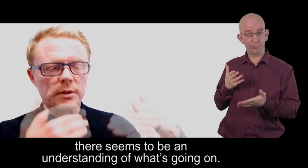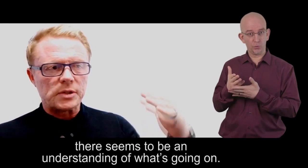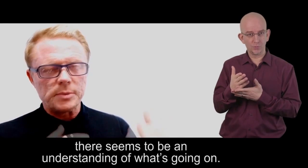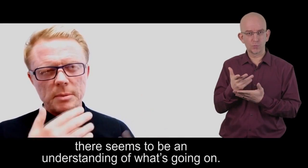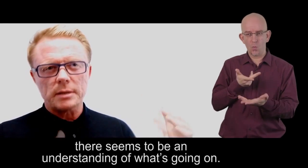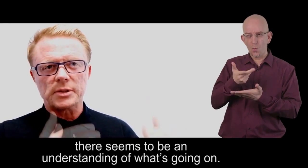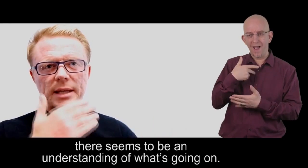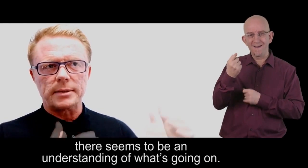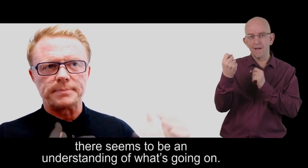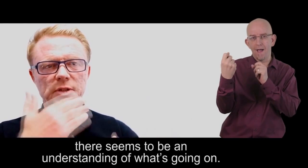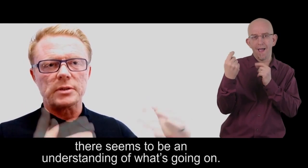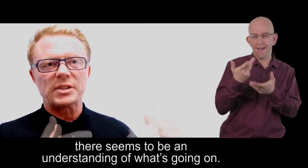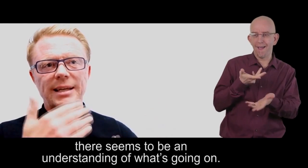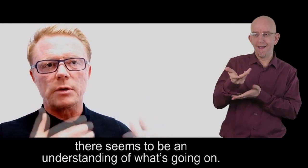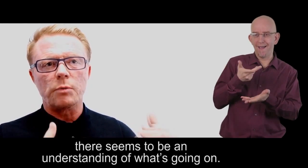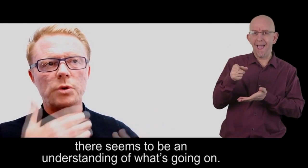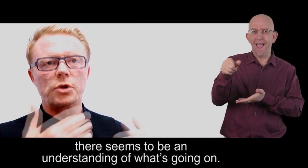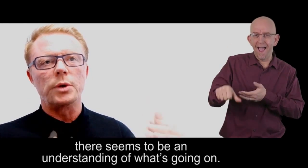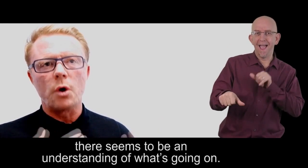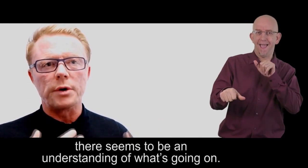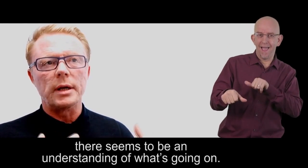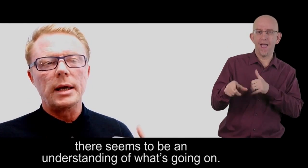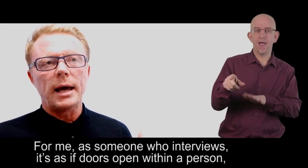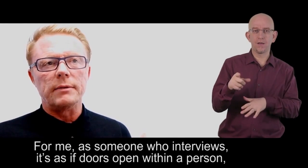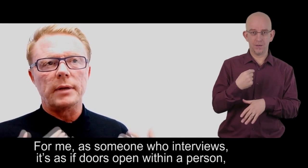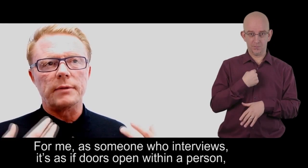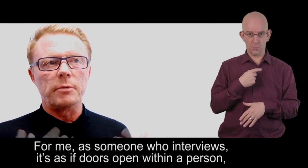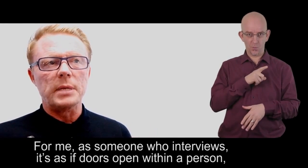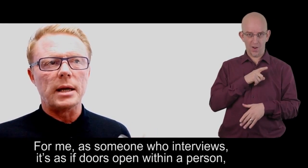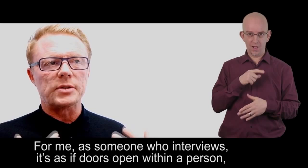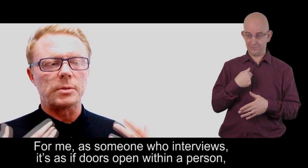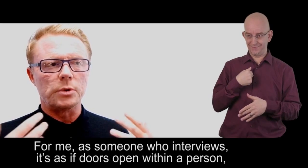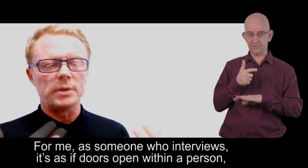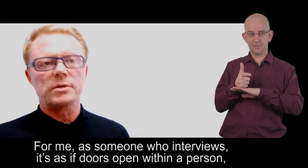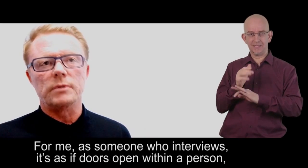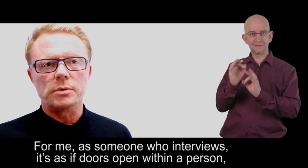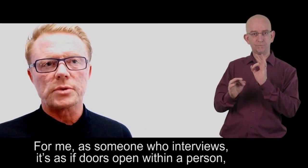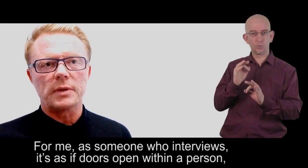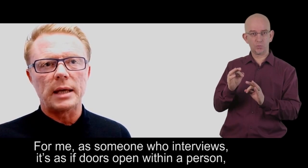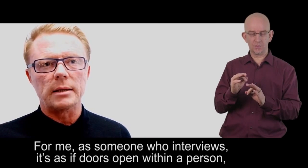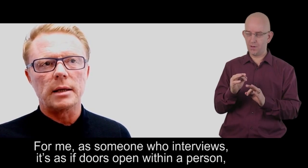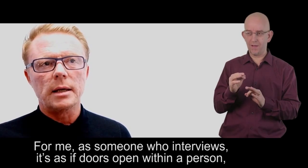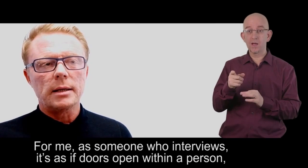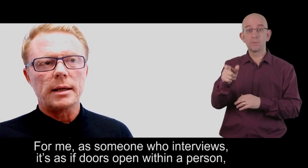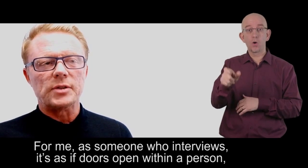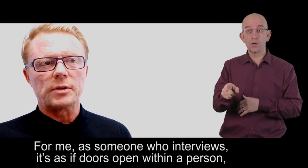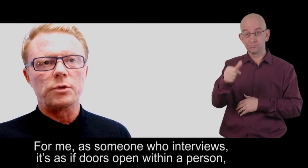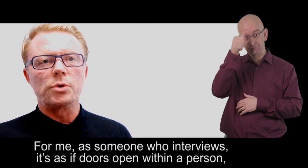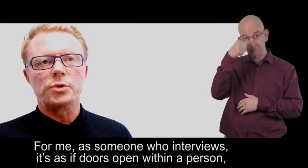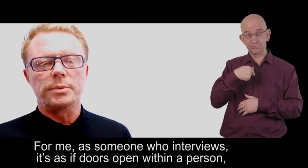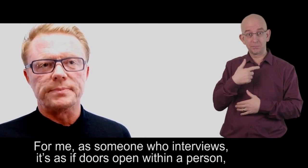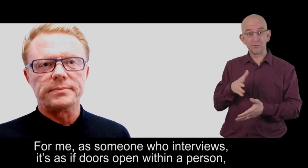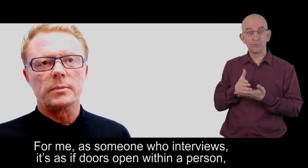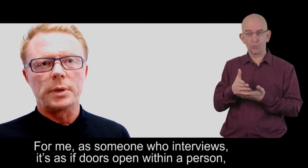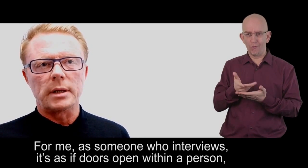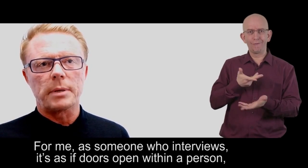there seems to be an understanding there's an understanding of what's going on and and for me as someone who interviews then it's as if